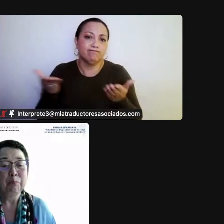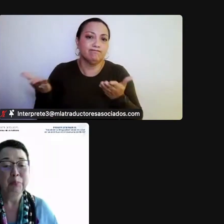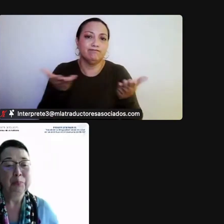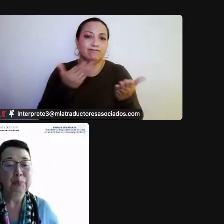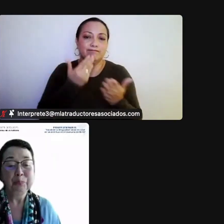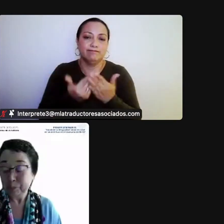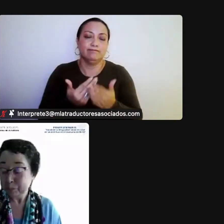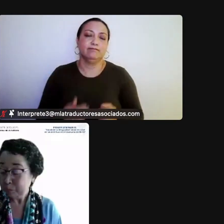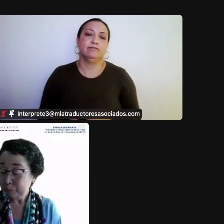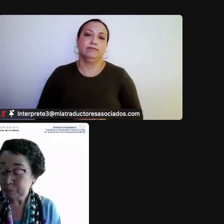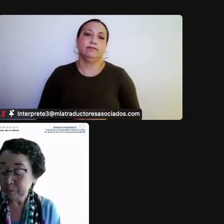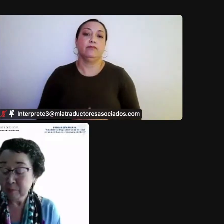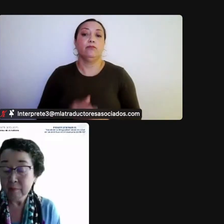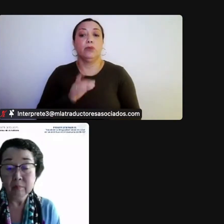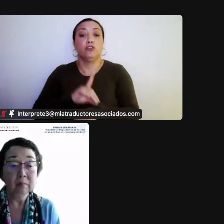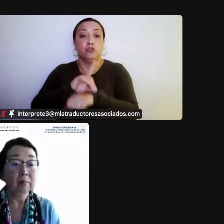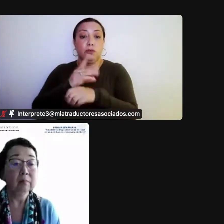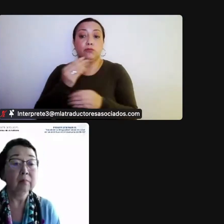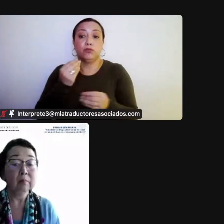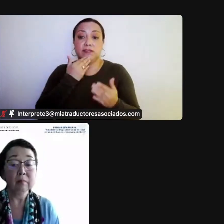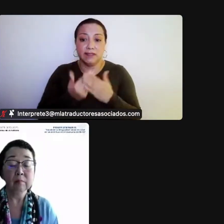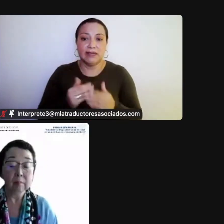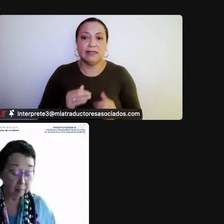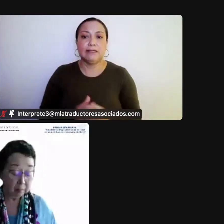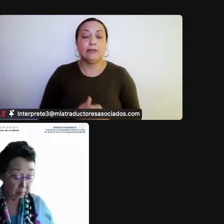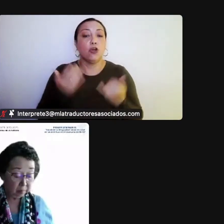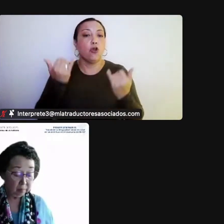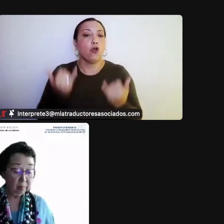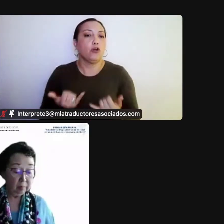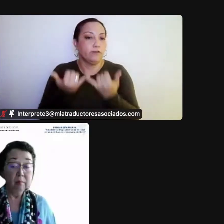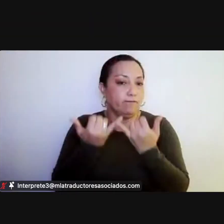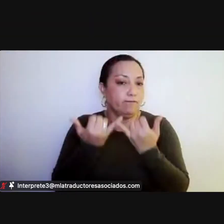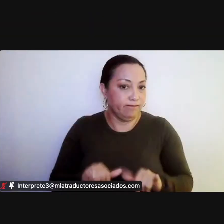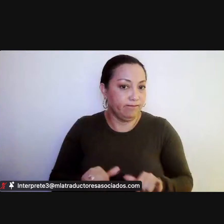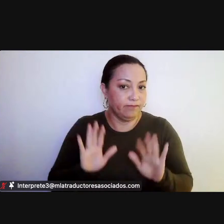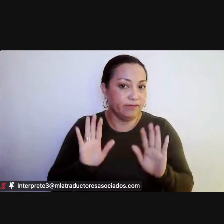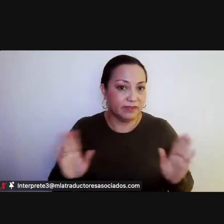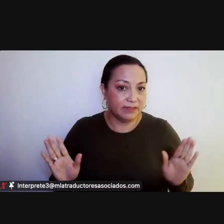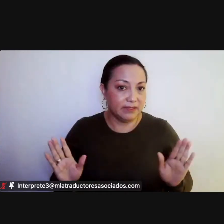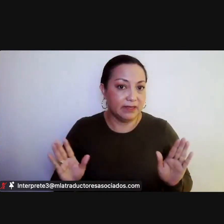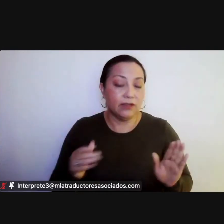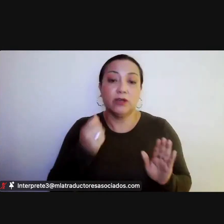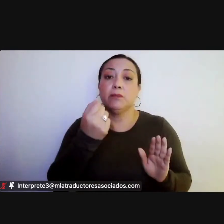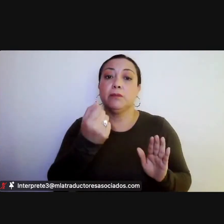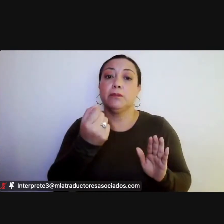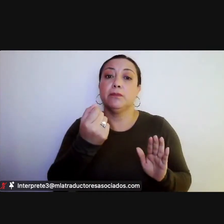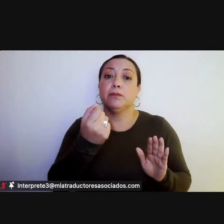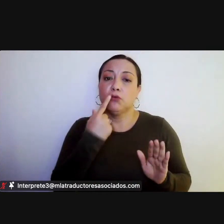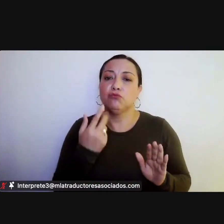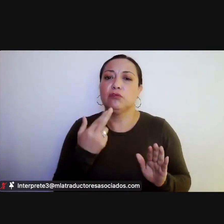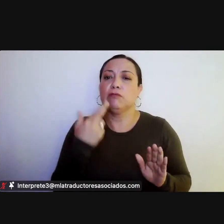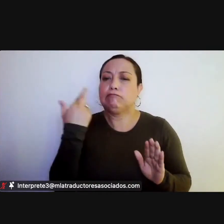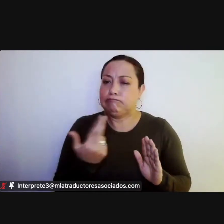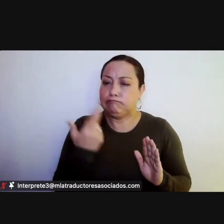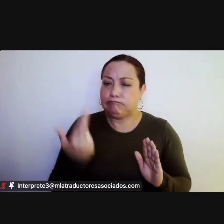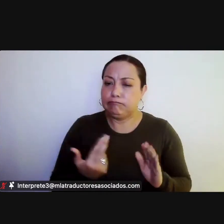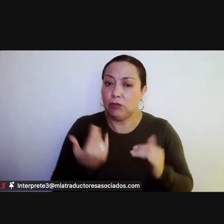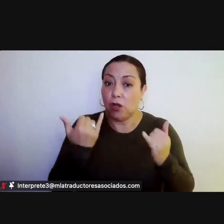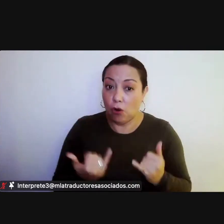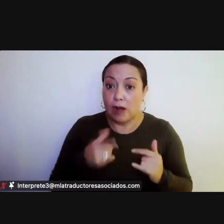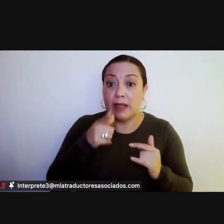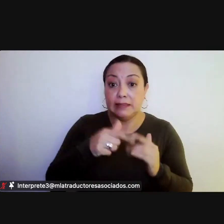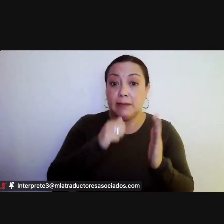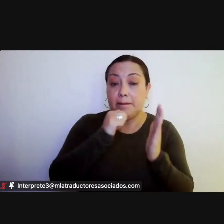thank you very much. Thank you, doctor. With this, we'll finish answering